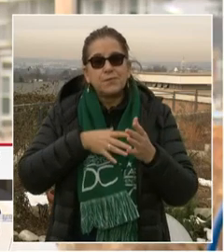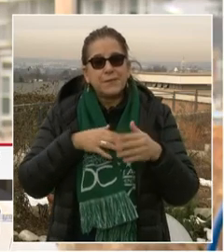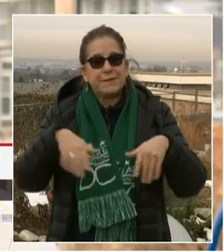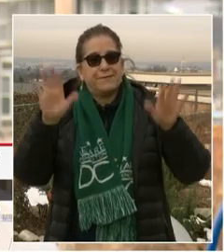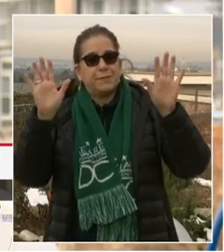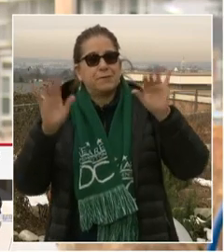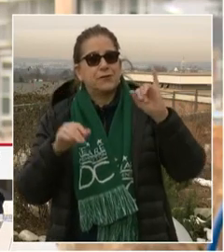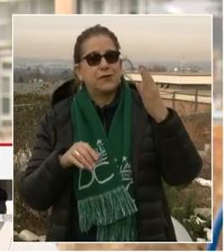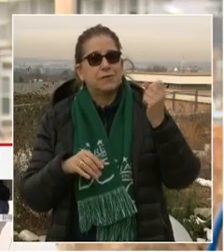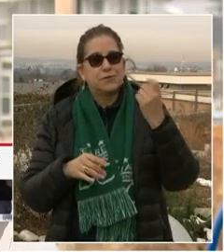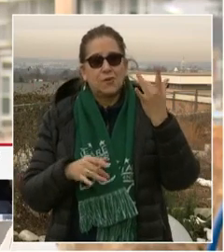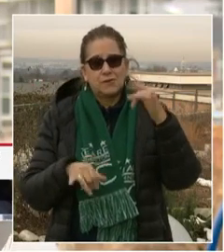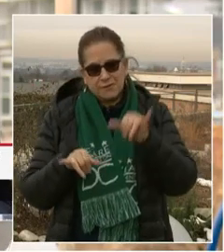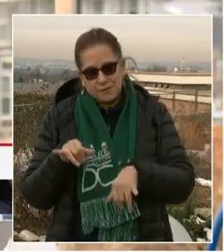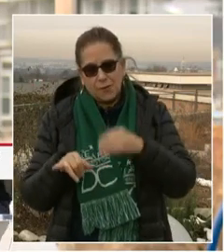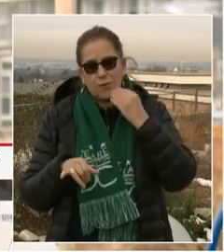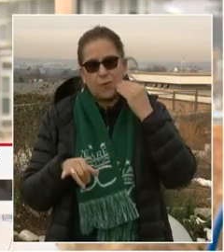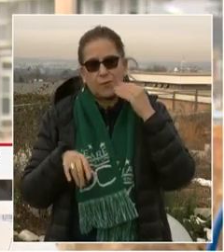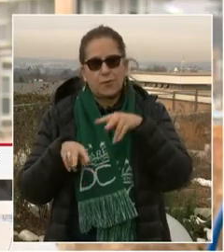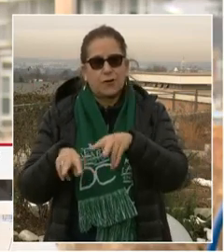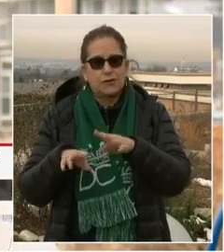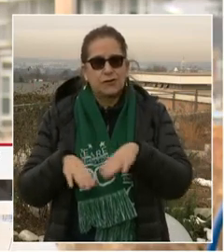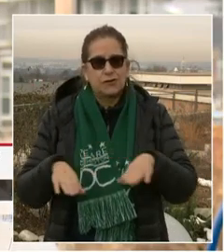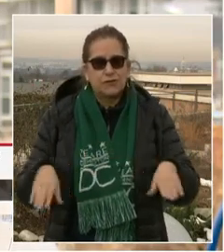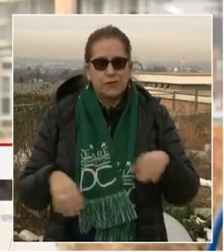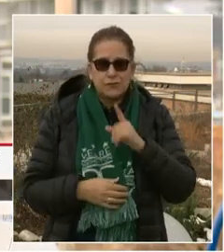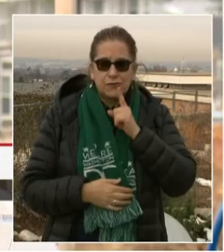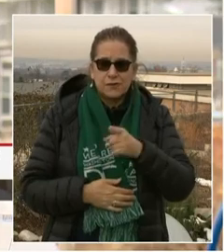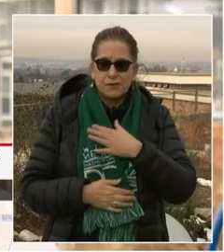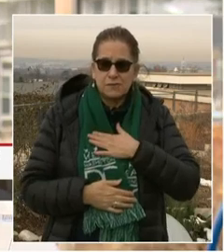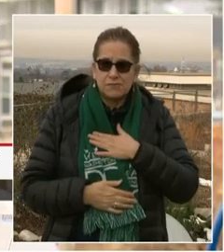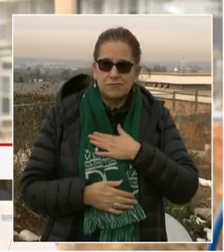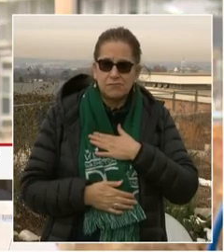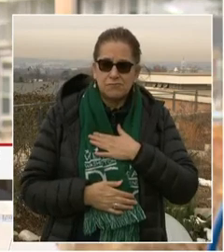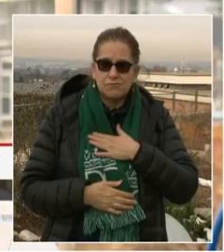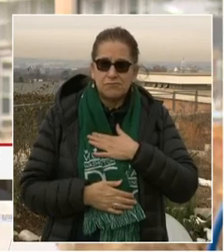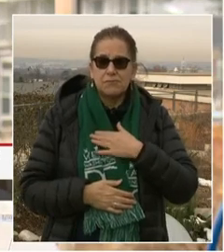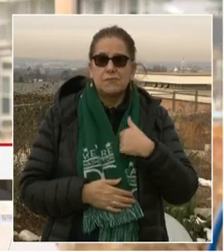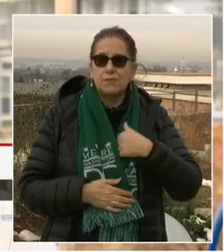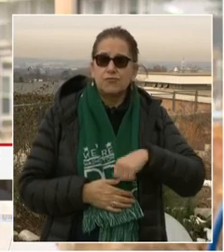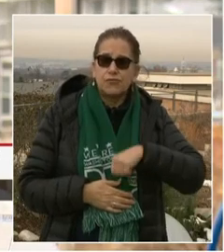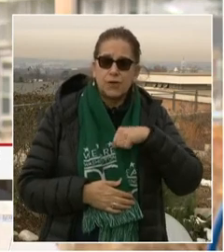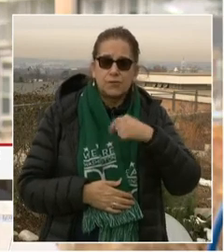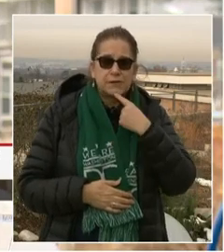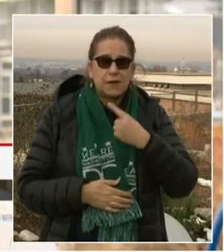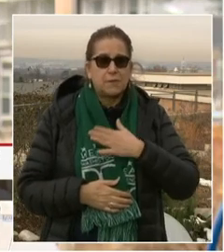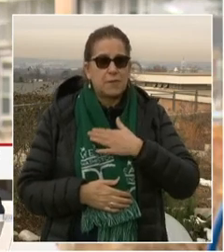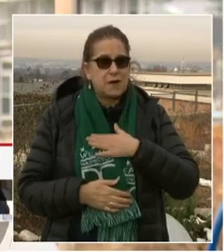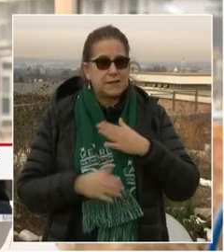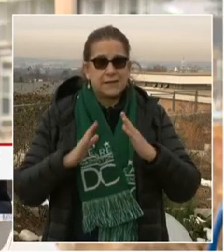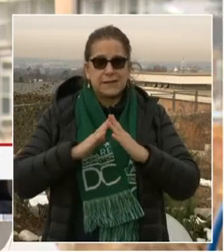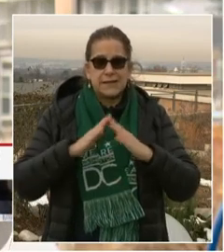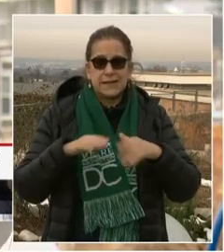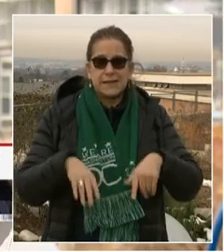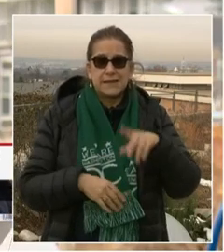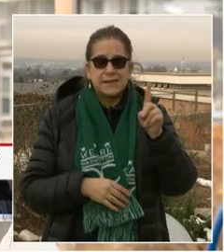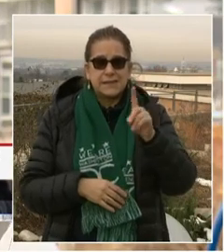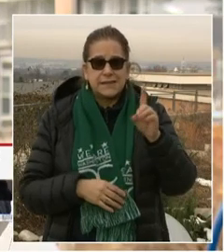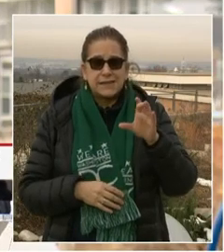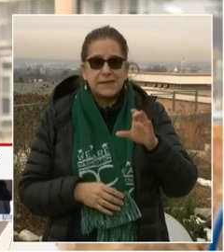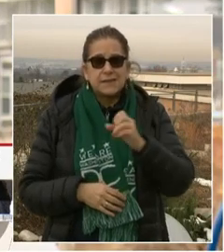proud of our families, our teachers, our staff, is to get children back to school learning in